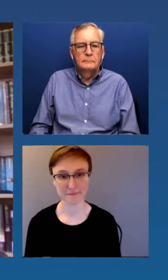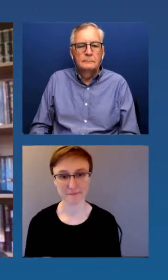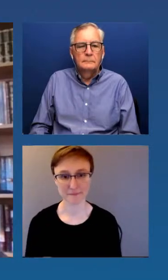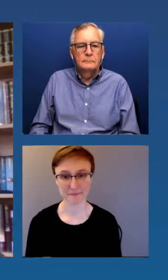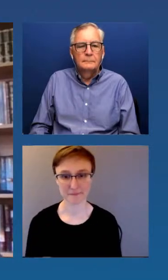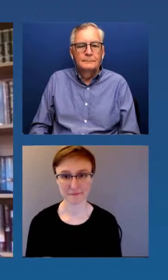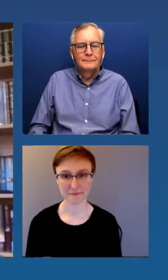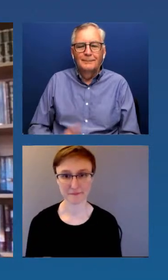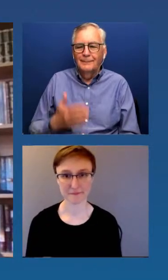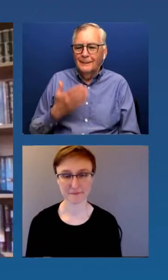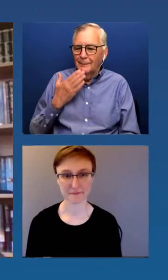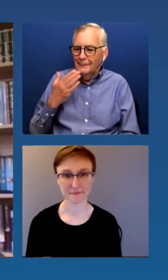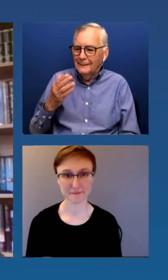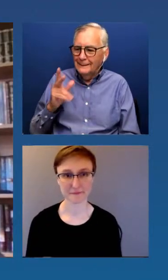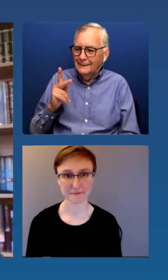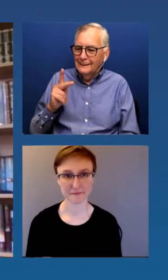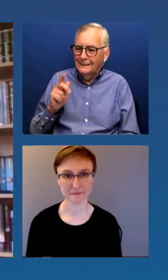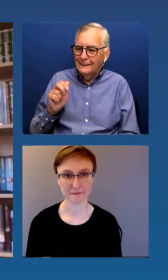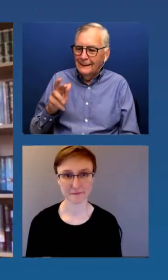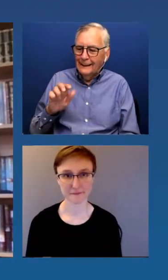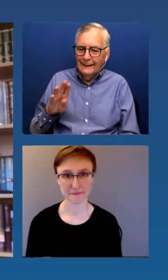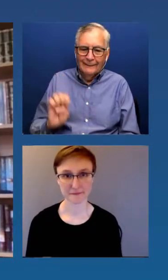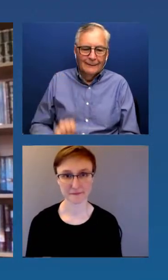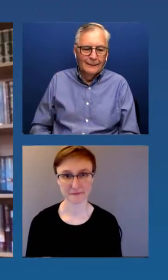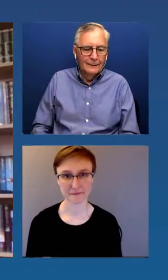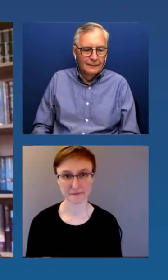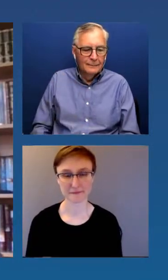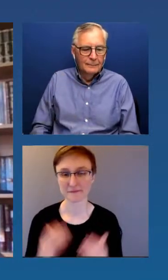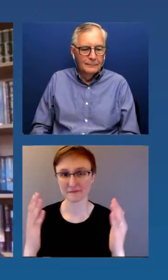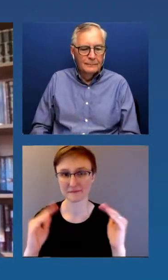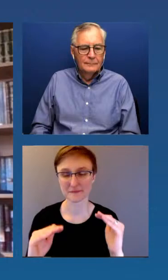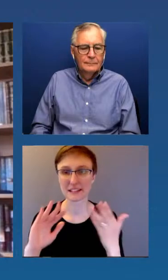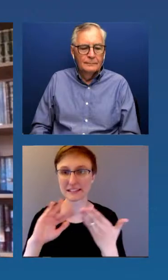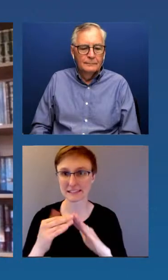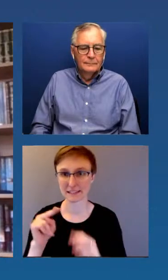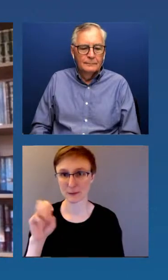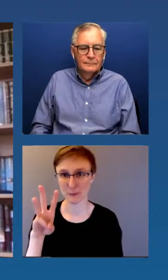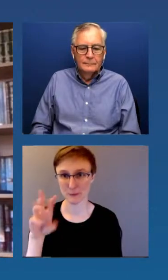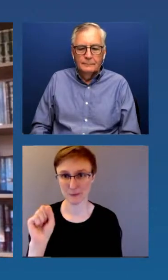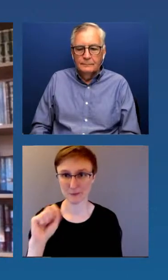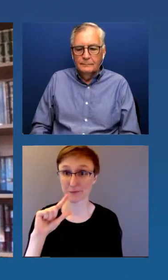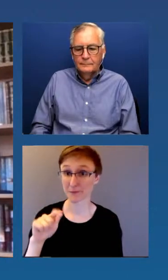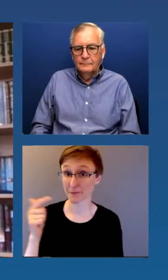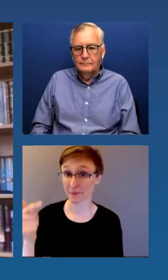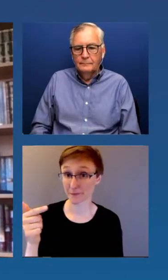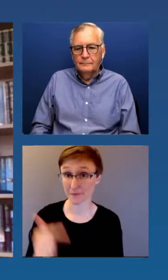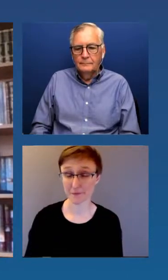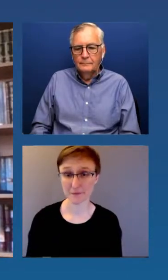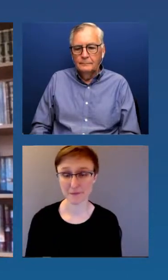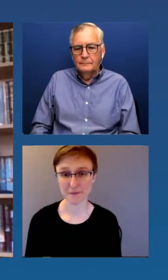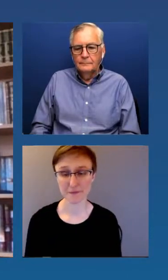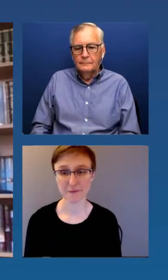Merci, Karim. We will now move over to Eric O'Brien with City News. Eric?